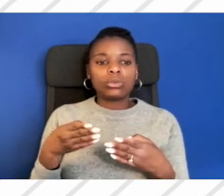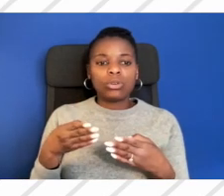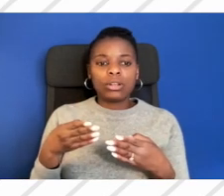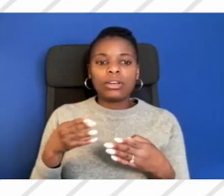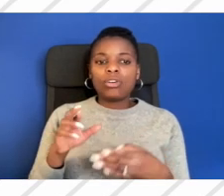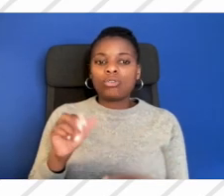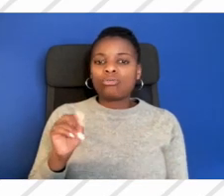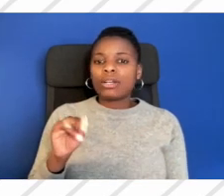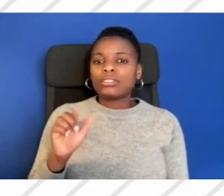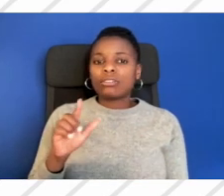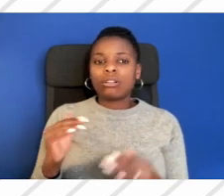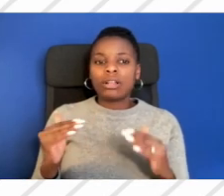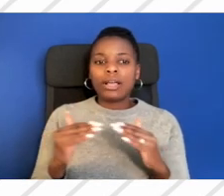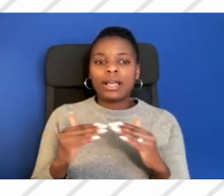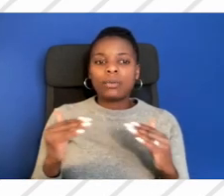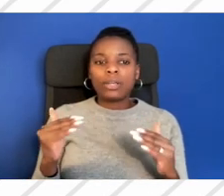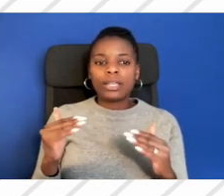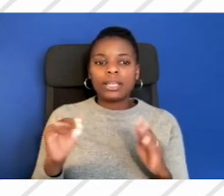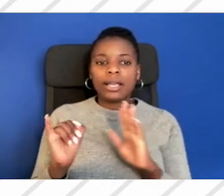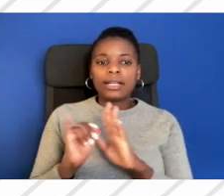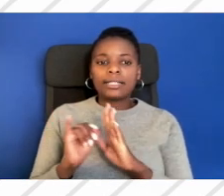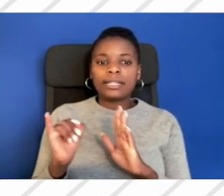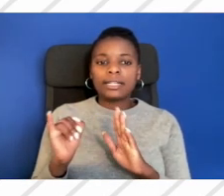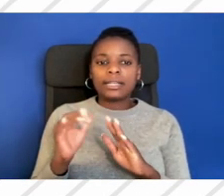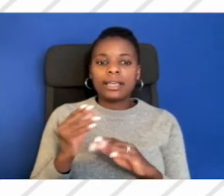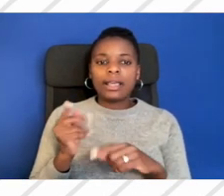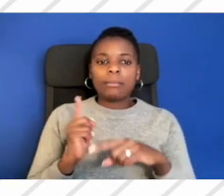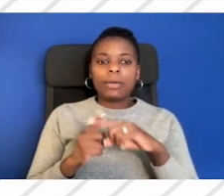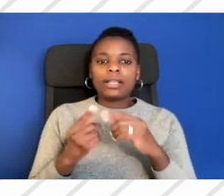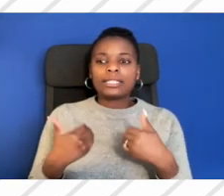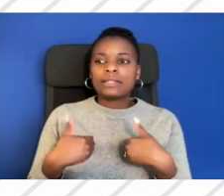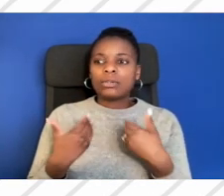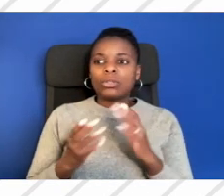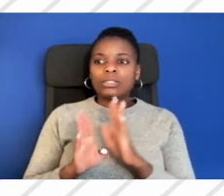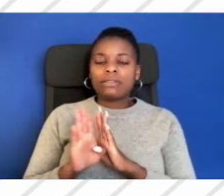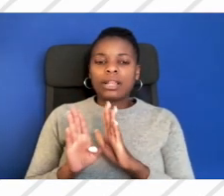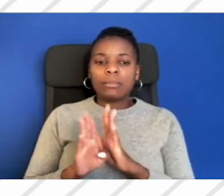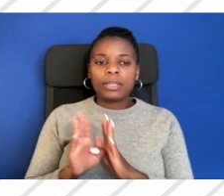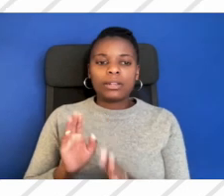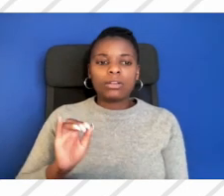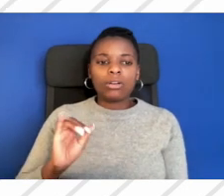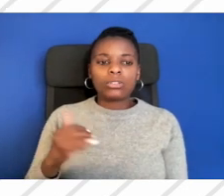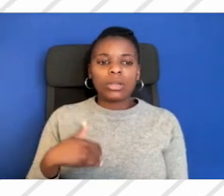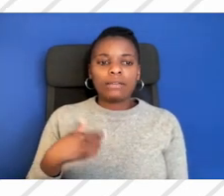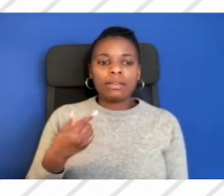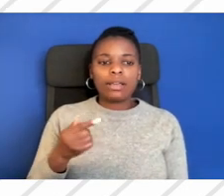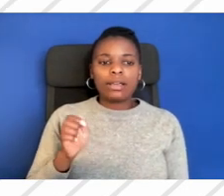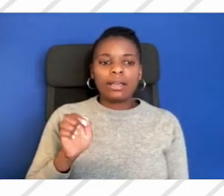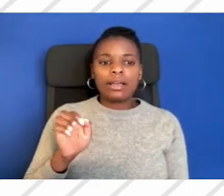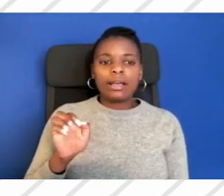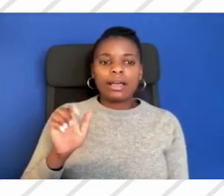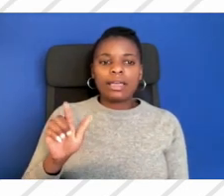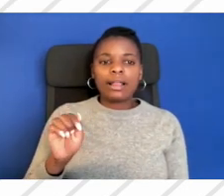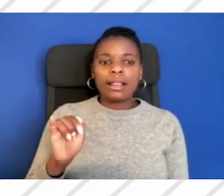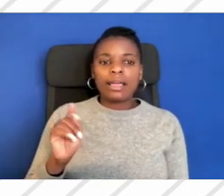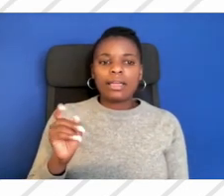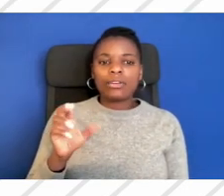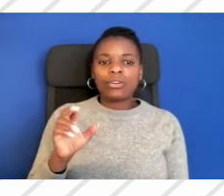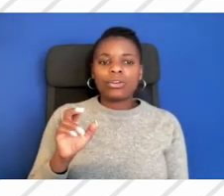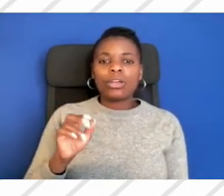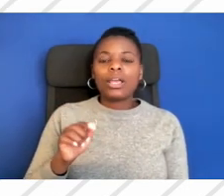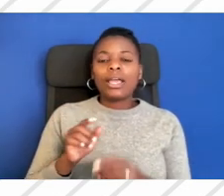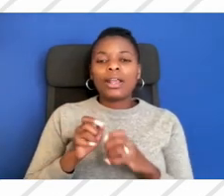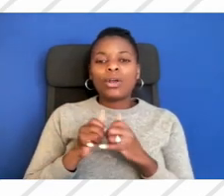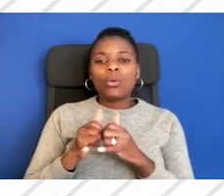then lastly, we have Gael Etor. He is an award-winning podcast producer and the creator of the Teenage Therapy podcast, which boasts over 1 million